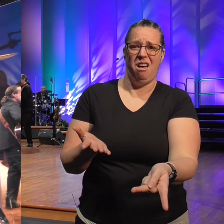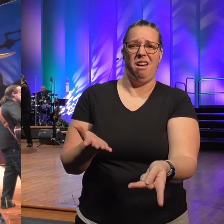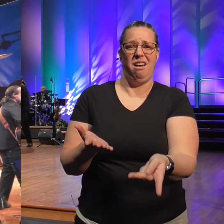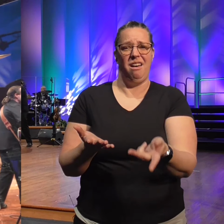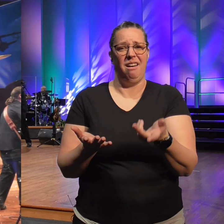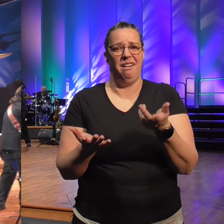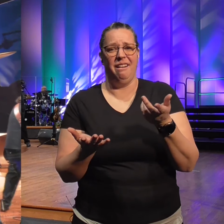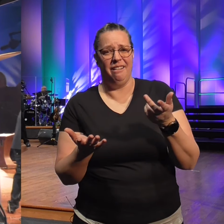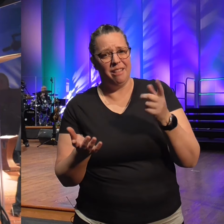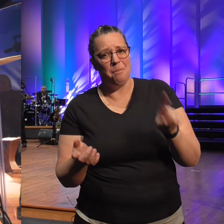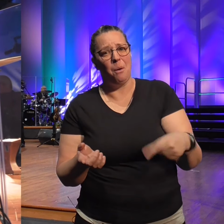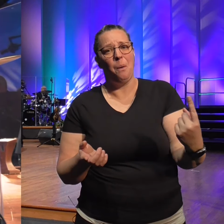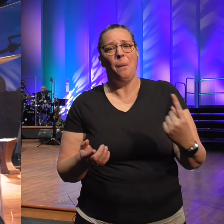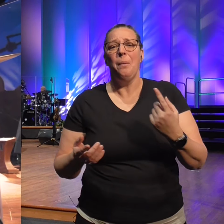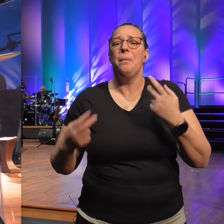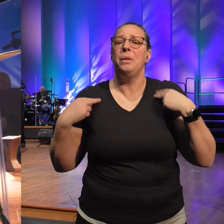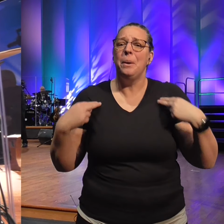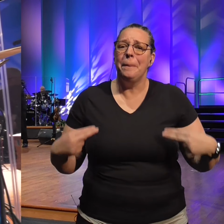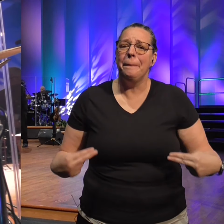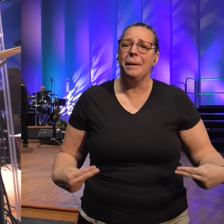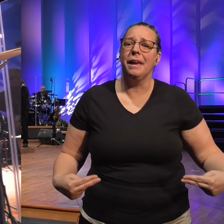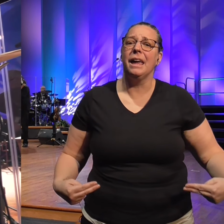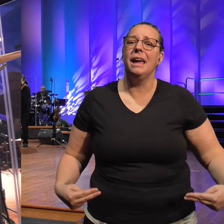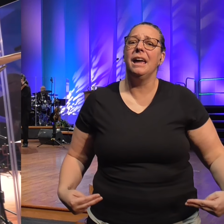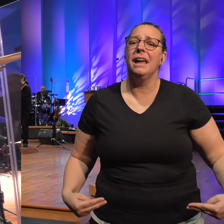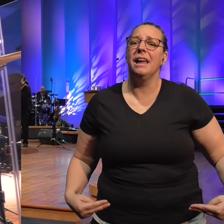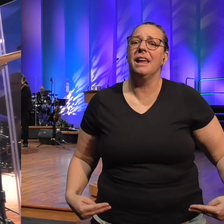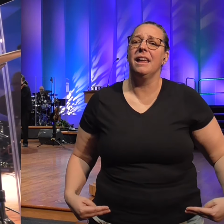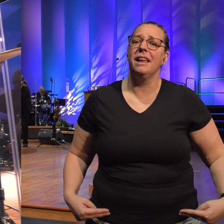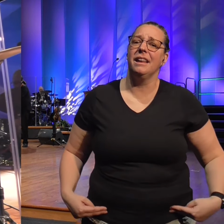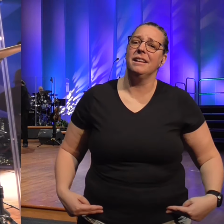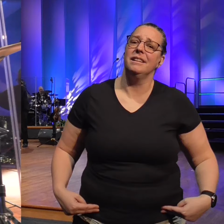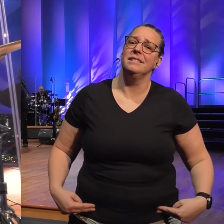apart. 'Cause I'm only human.